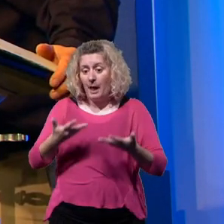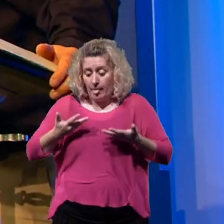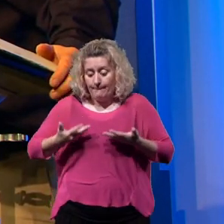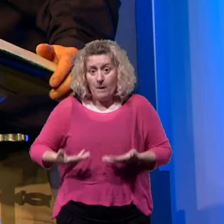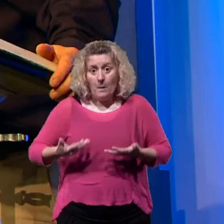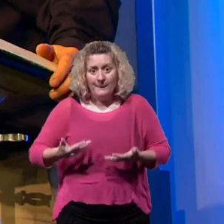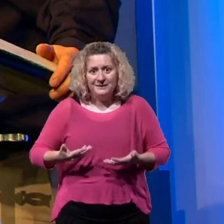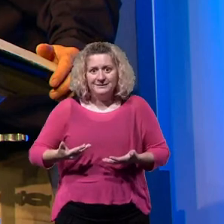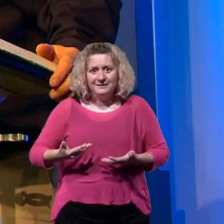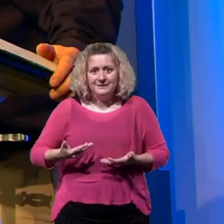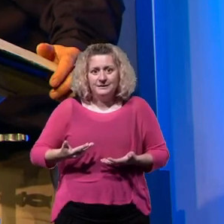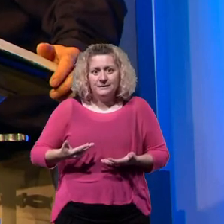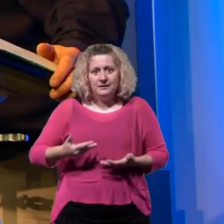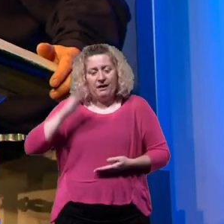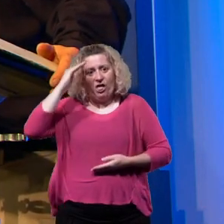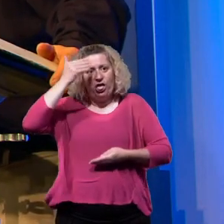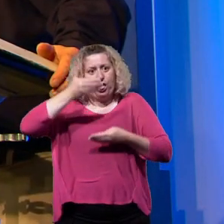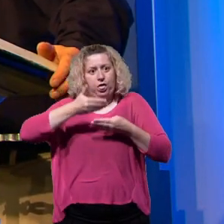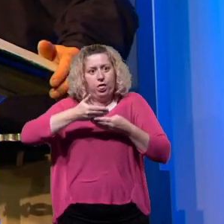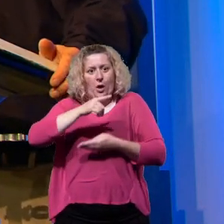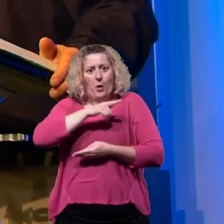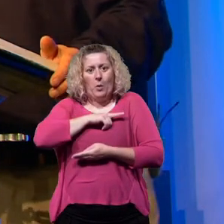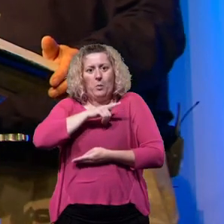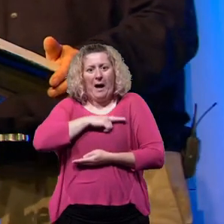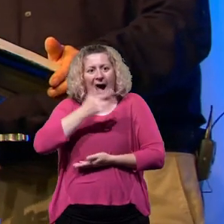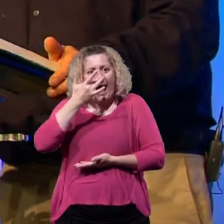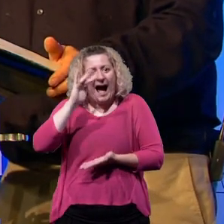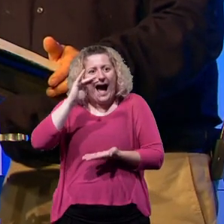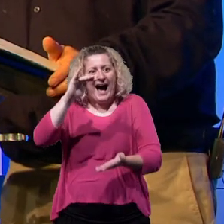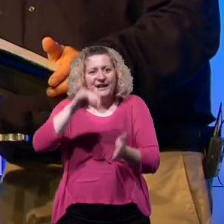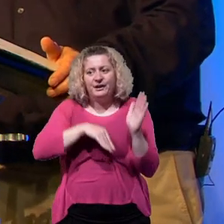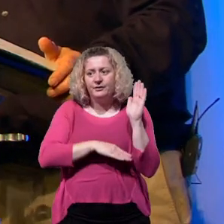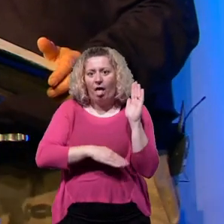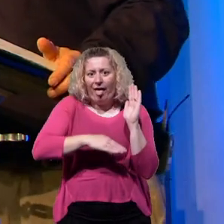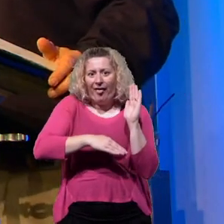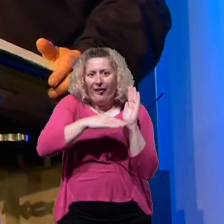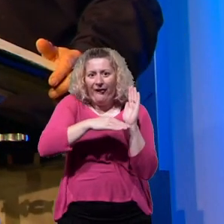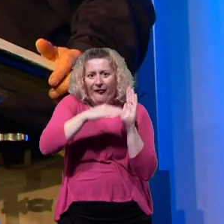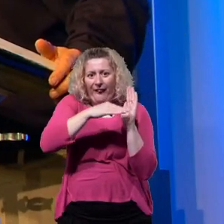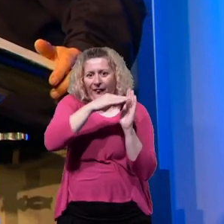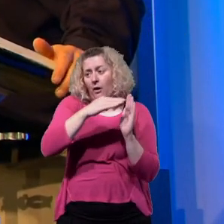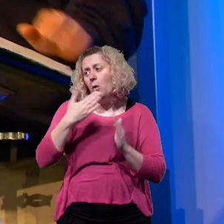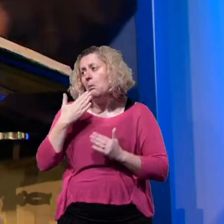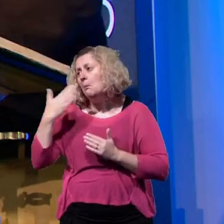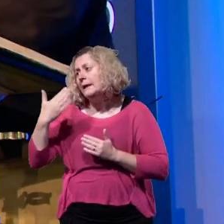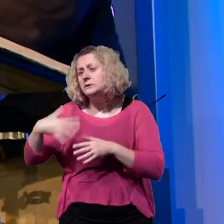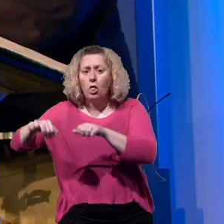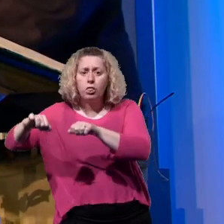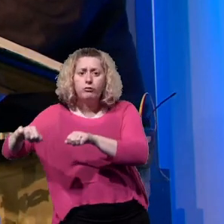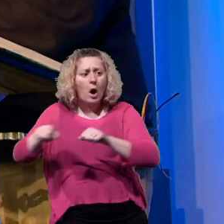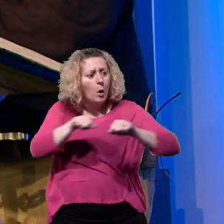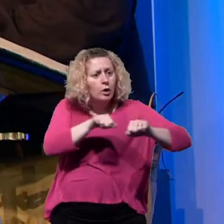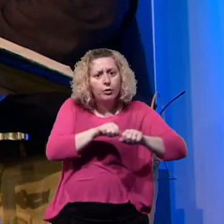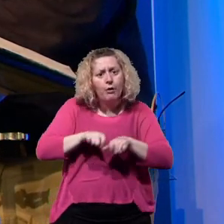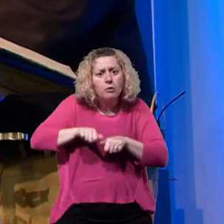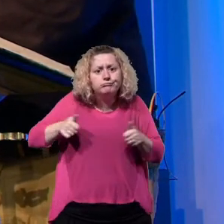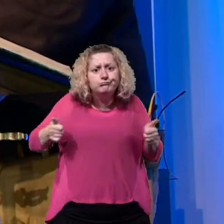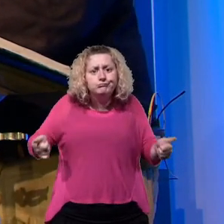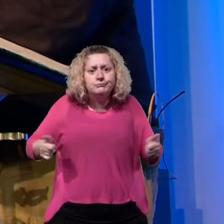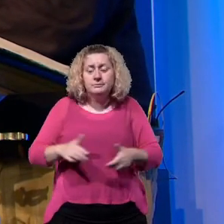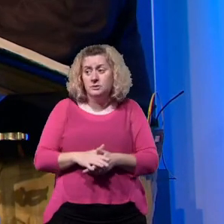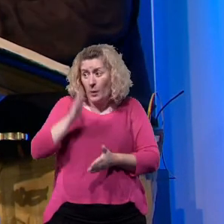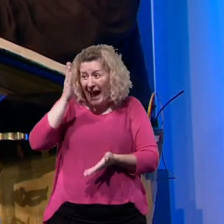of you." We've got to see our blind spots and our idols. So that's the first thing. They're